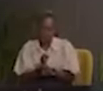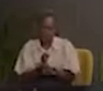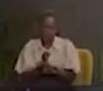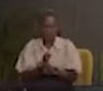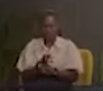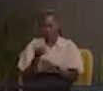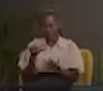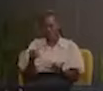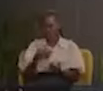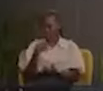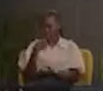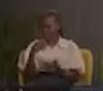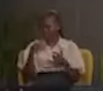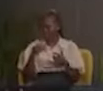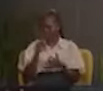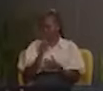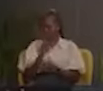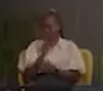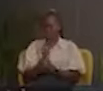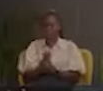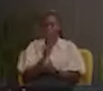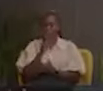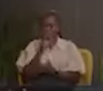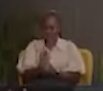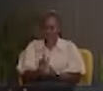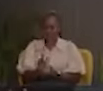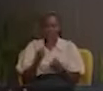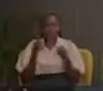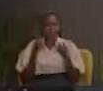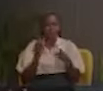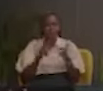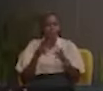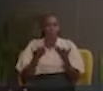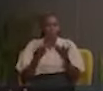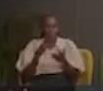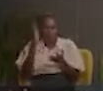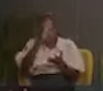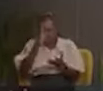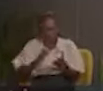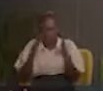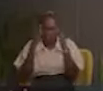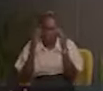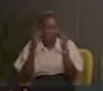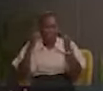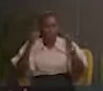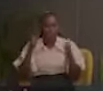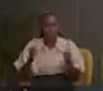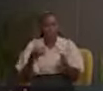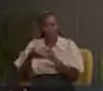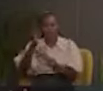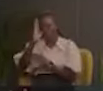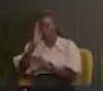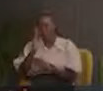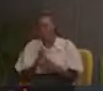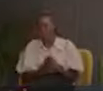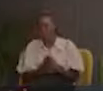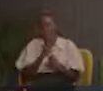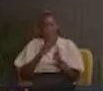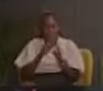this sincerely. There are many people who may never truly experience the power of God as far as manifesting faith is